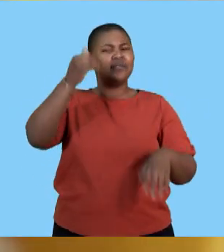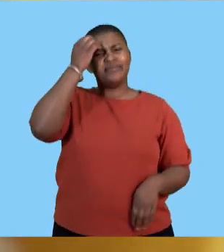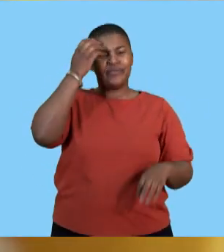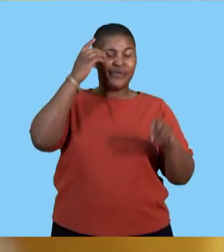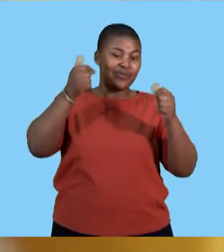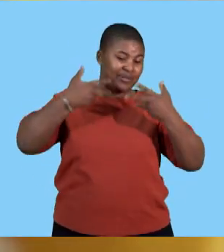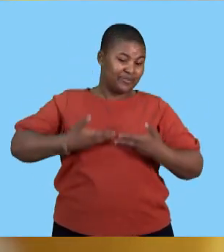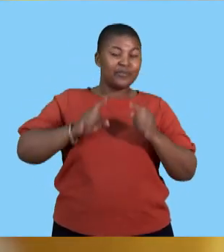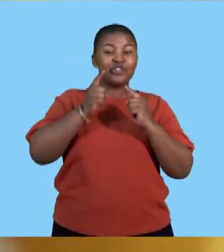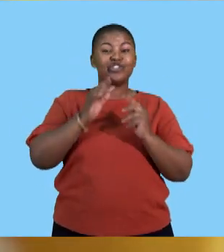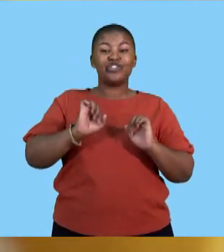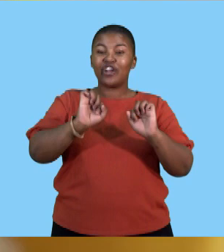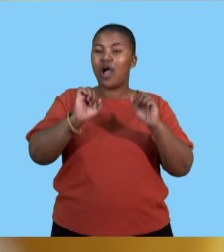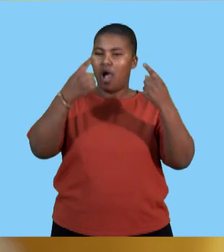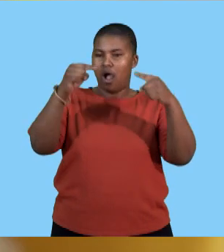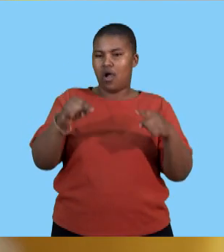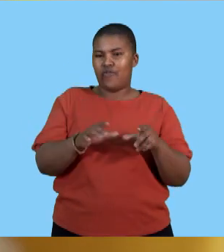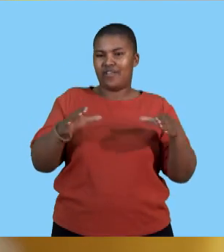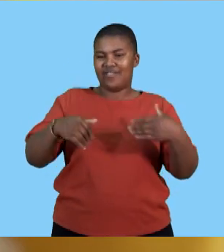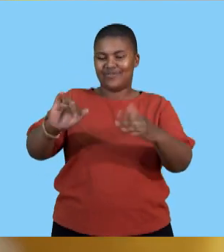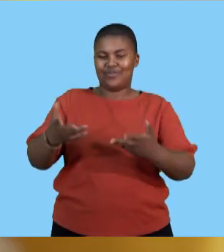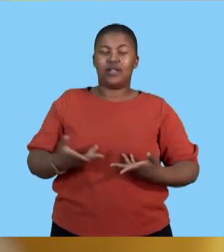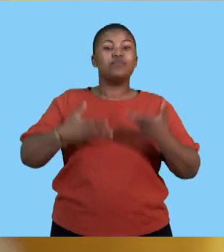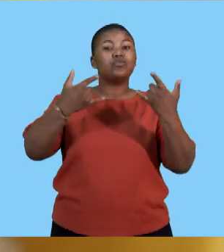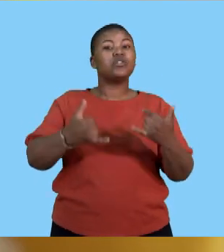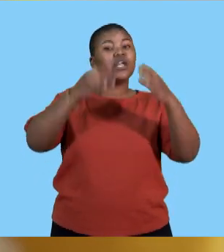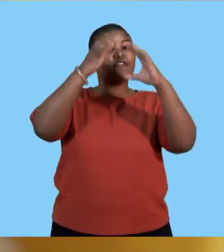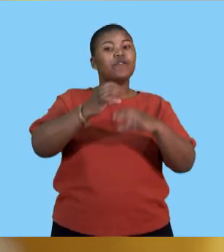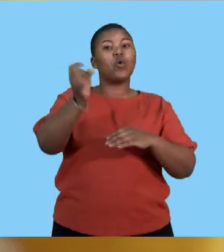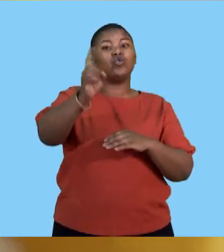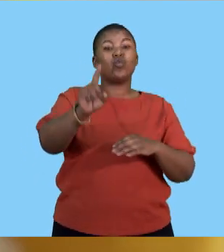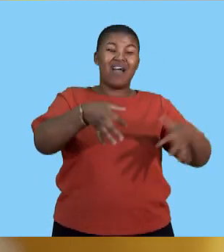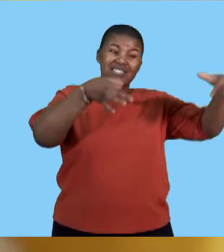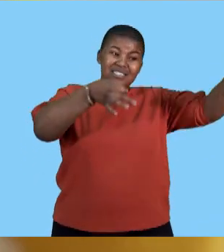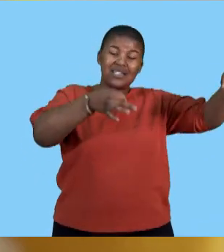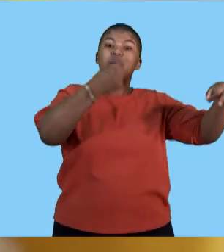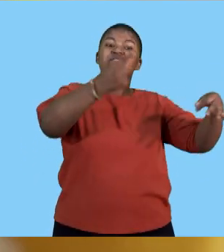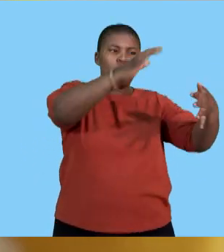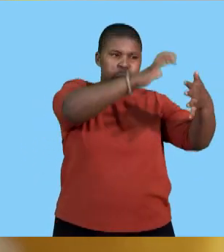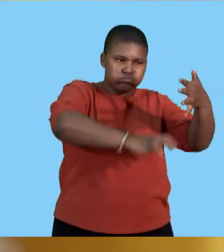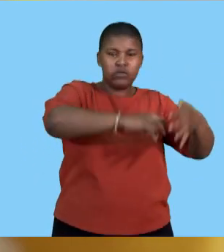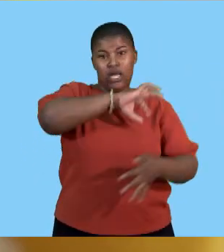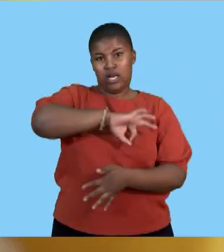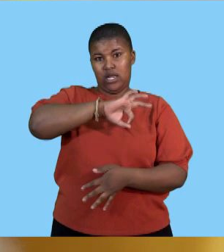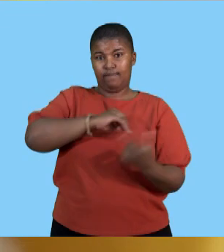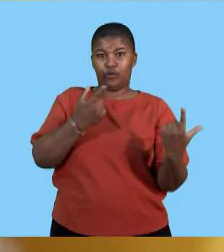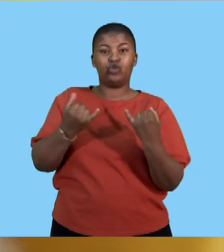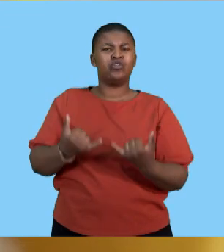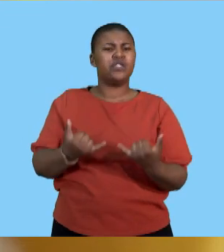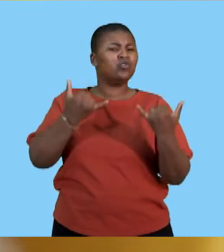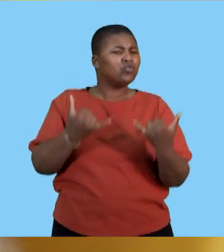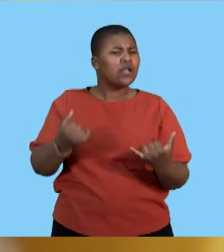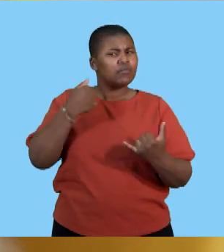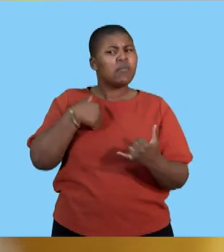Great learners, my name is Mr. Simbi and welcome to today's accounting class. In today's class, we are doing the statement of comprehensive